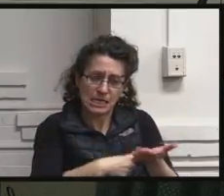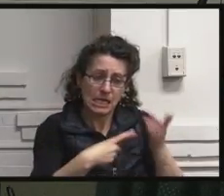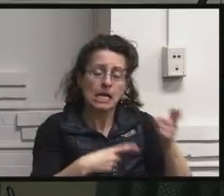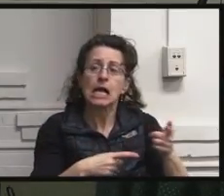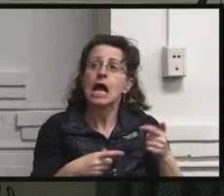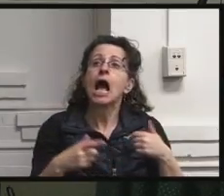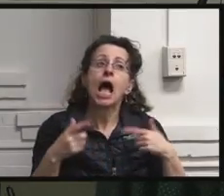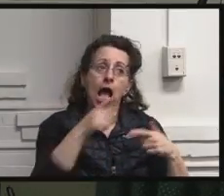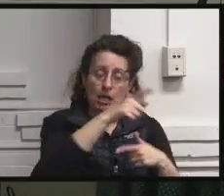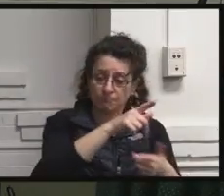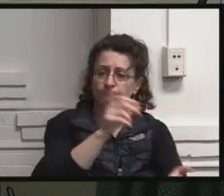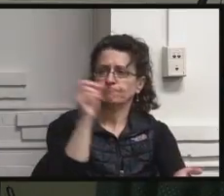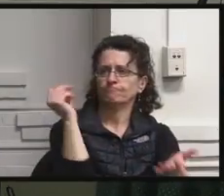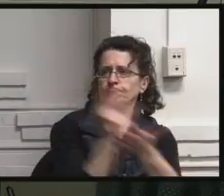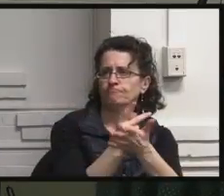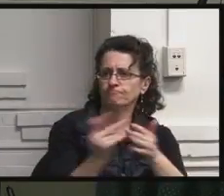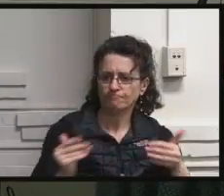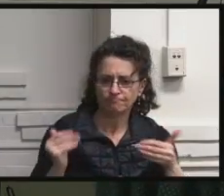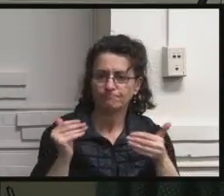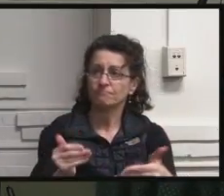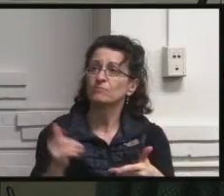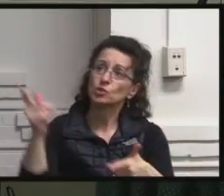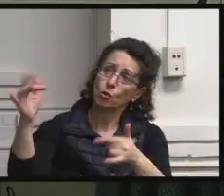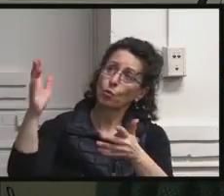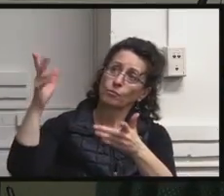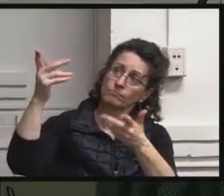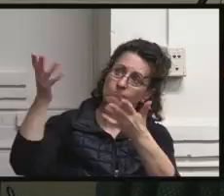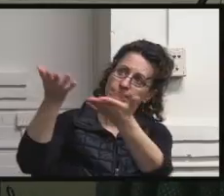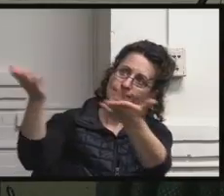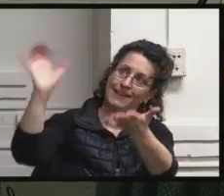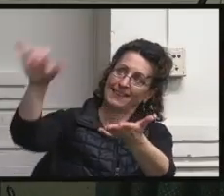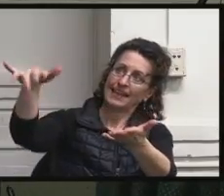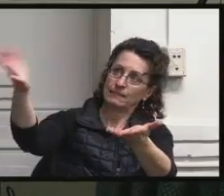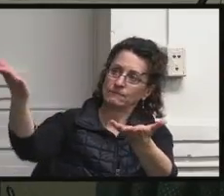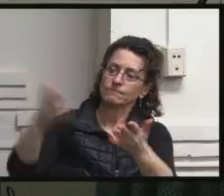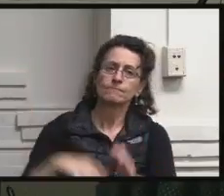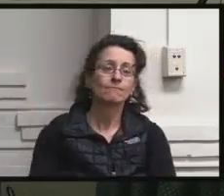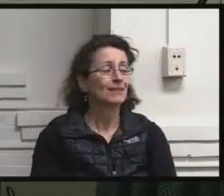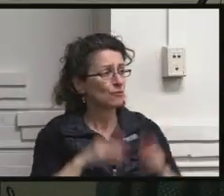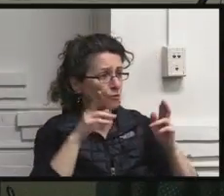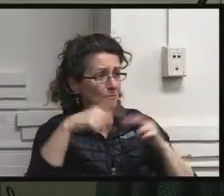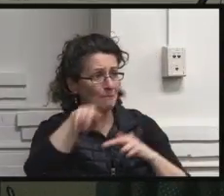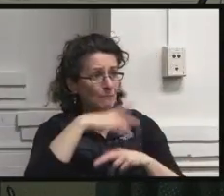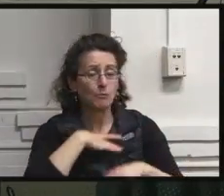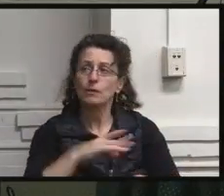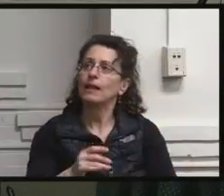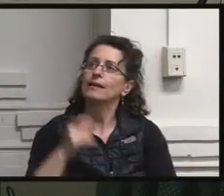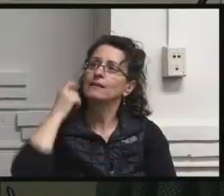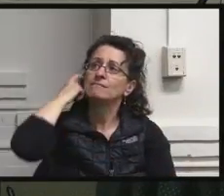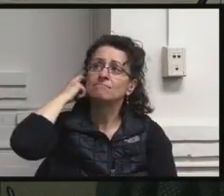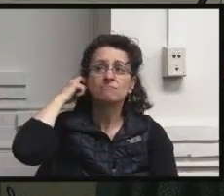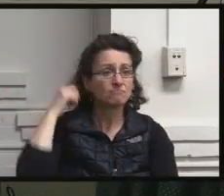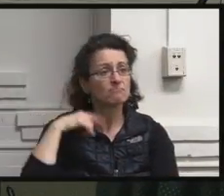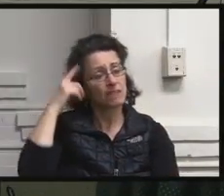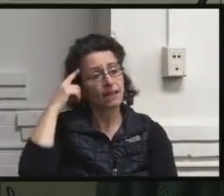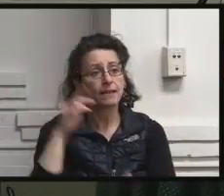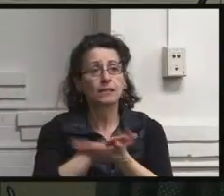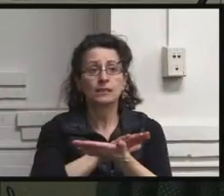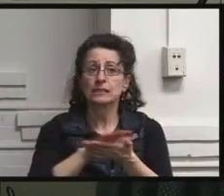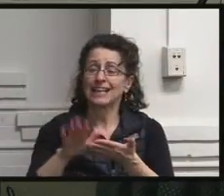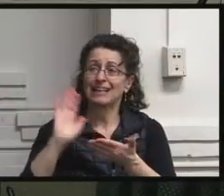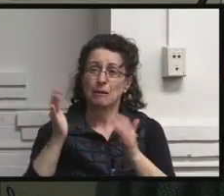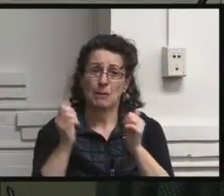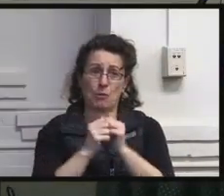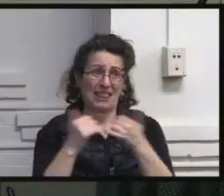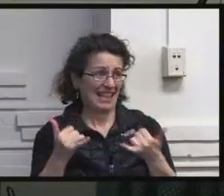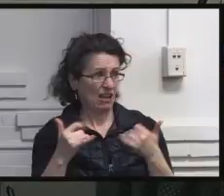rail, so that's what we show in our final plans. Hopefully you all like the bridge rail as well. I think it's very nice, especially when you compare it to